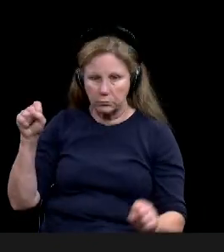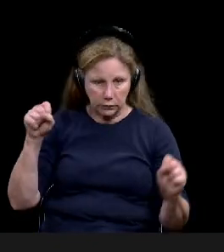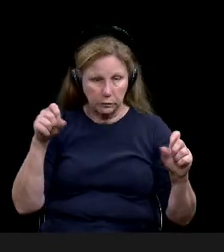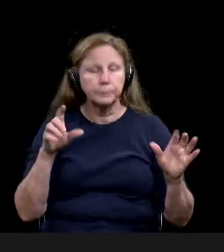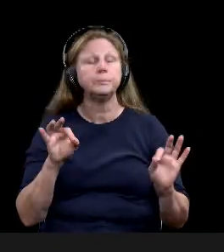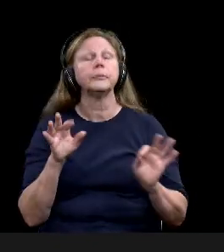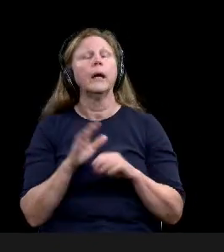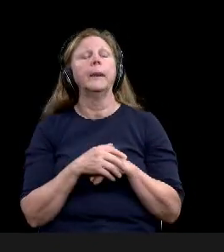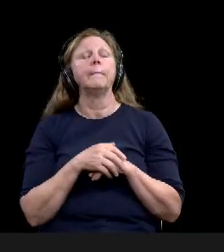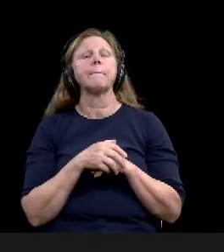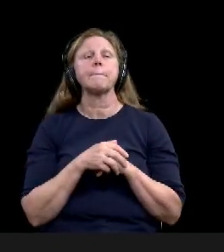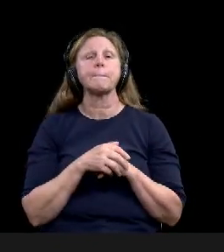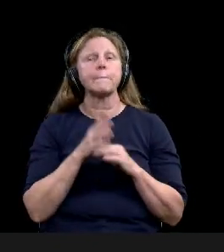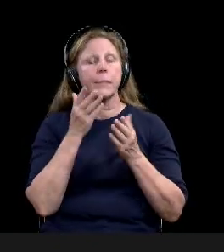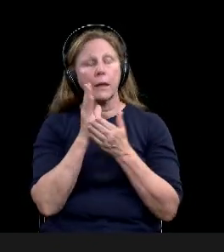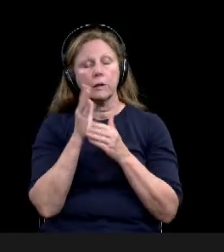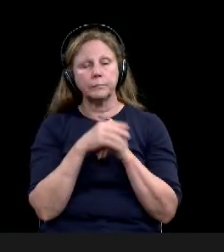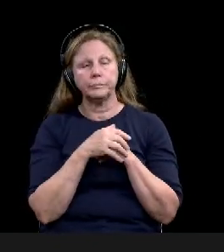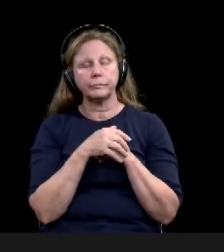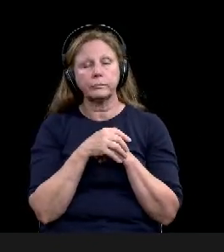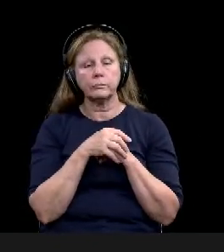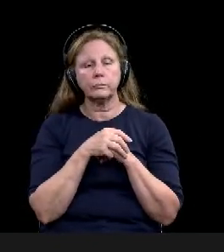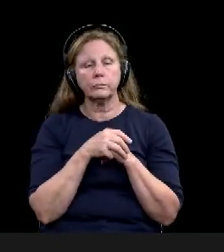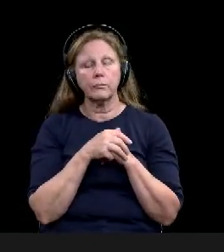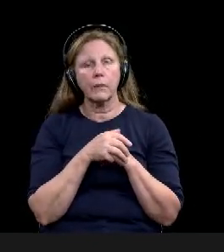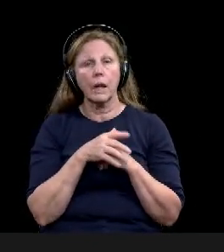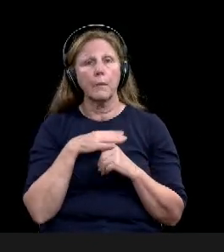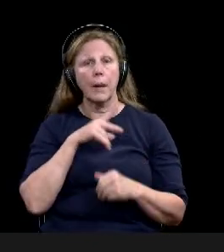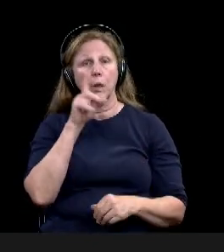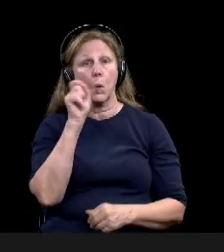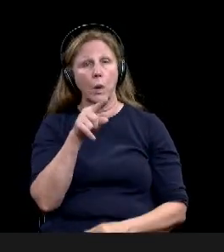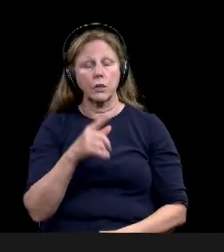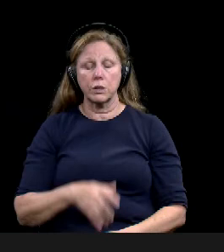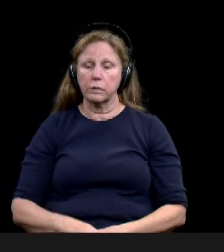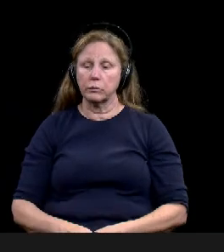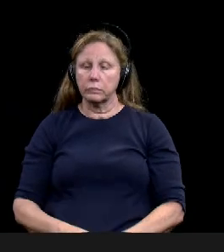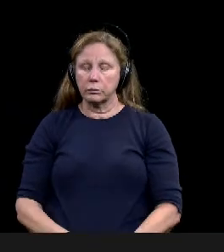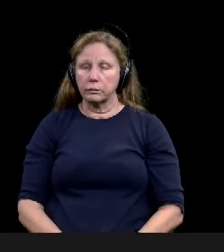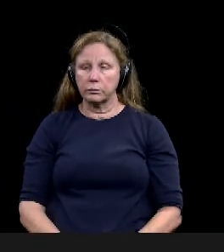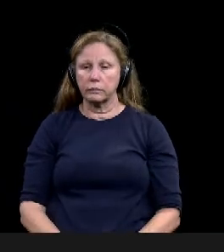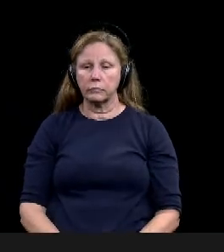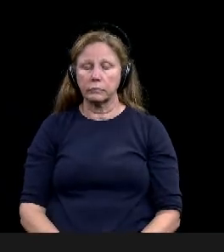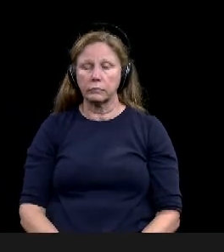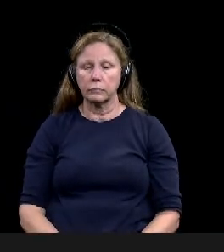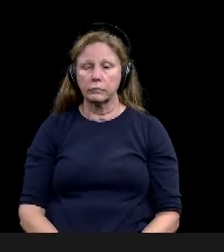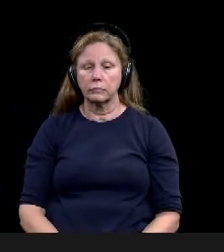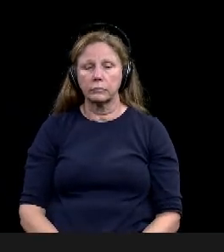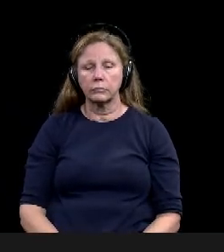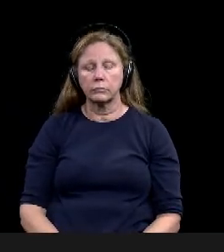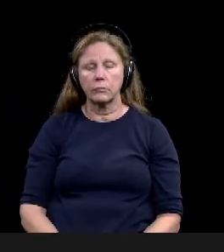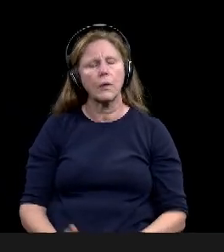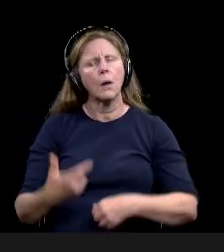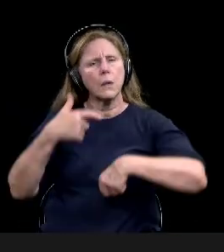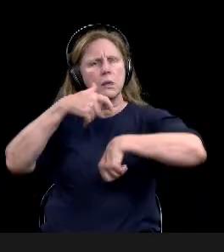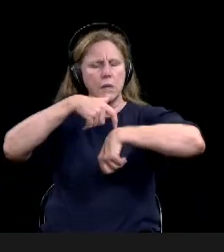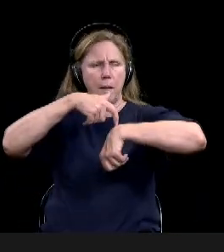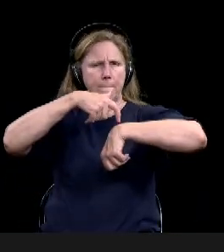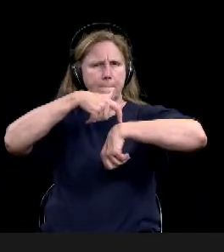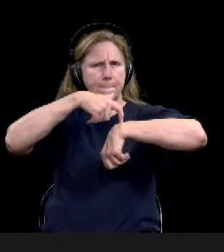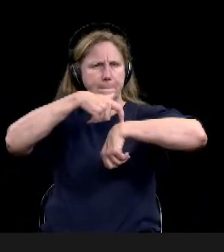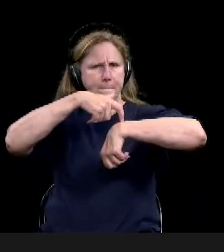kind of timeline might we see for the final diminishing of COVID cases? I mean, is